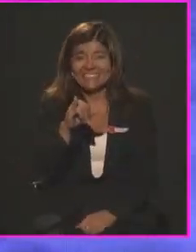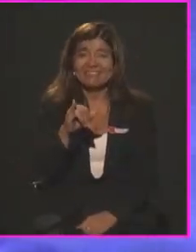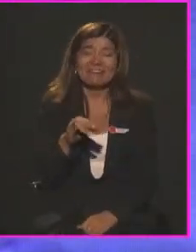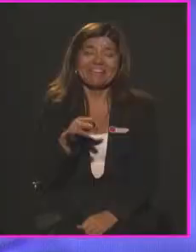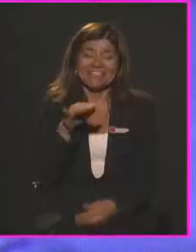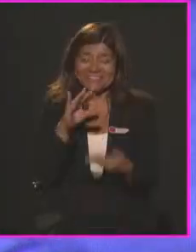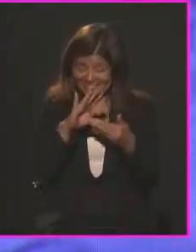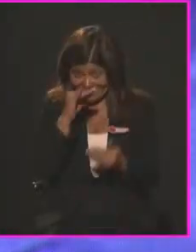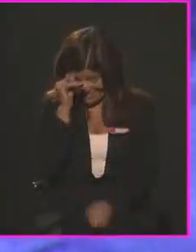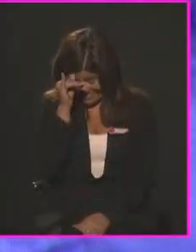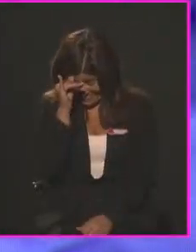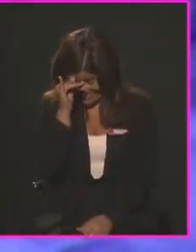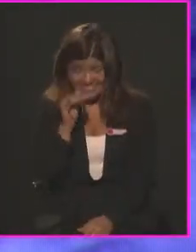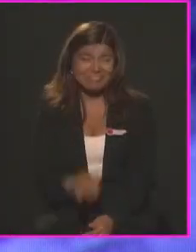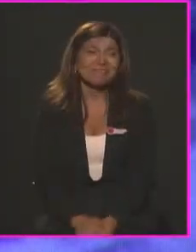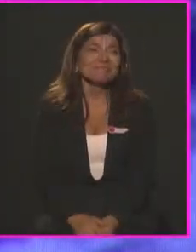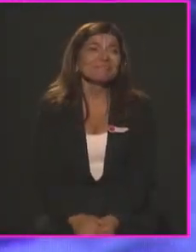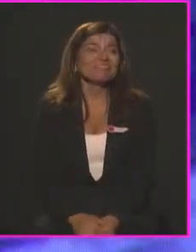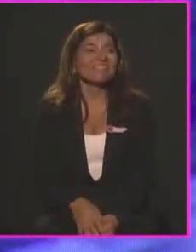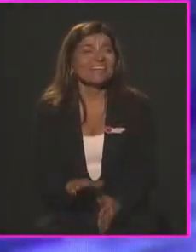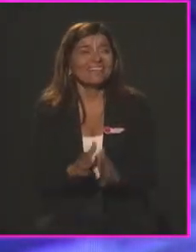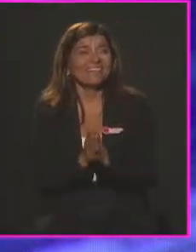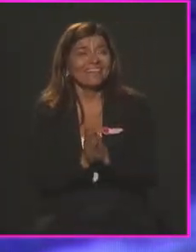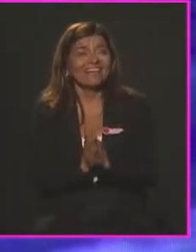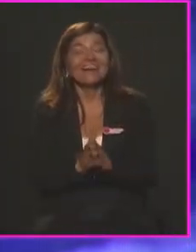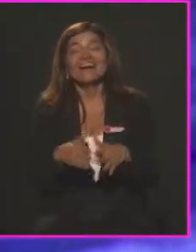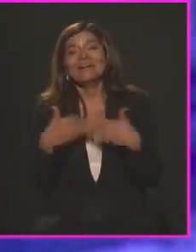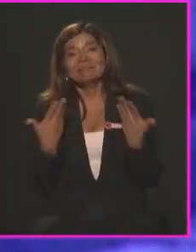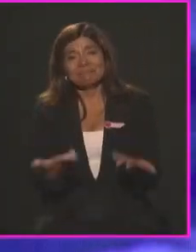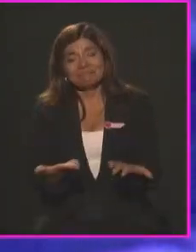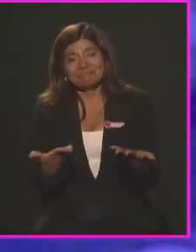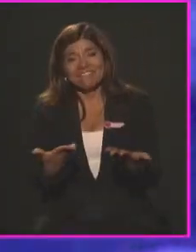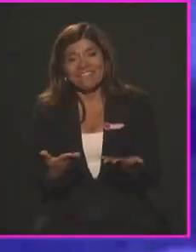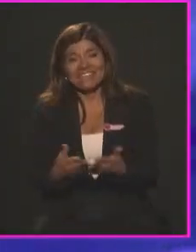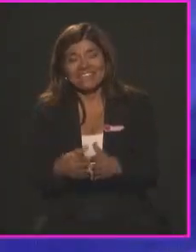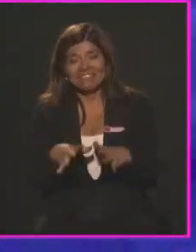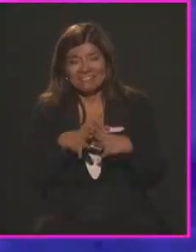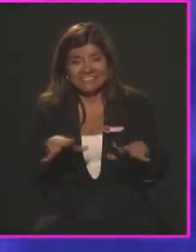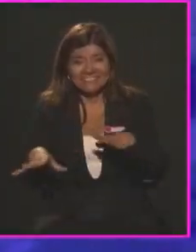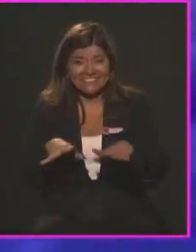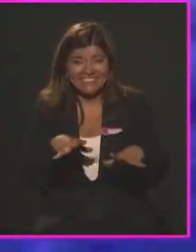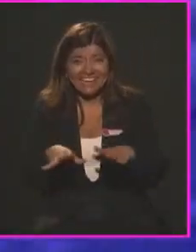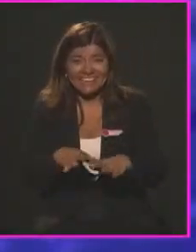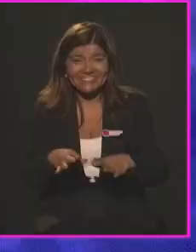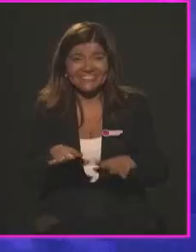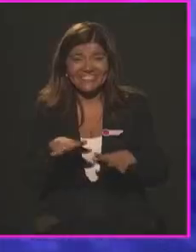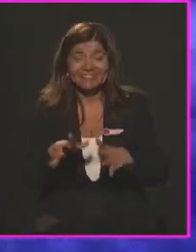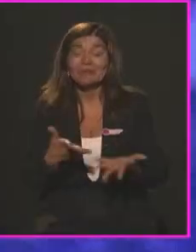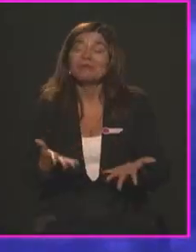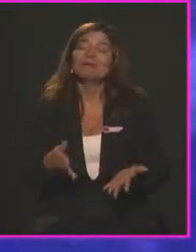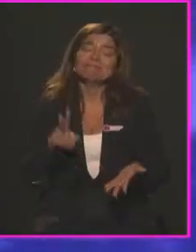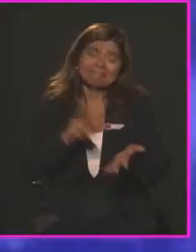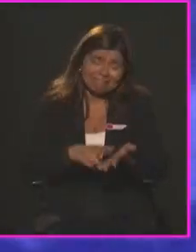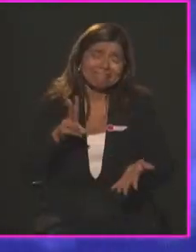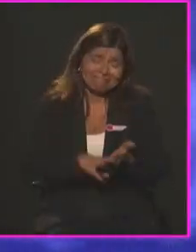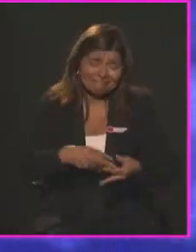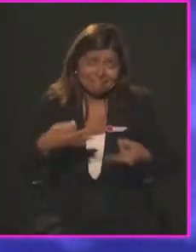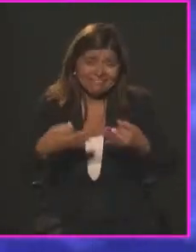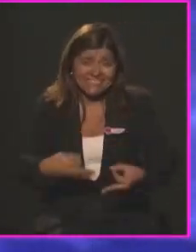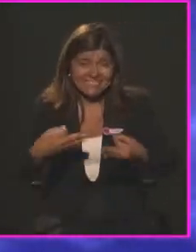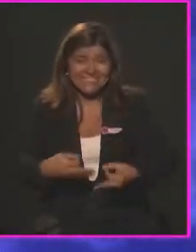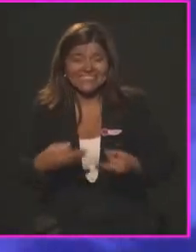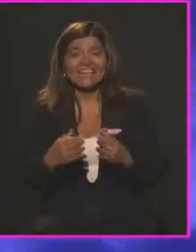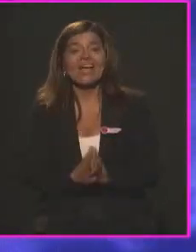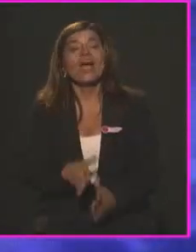So as you can see, a lot of this is just common sense. And I just encourage you, as we think about these